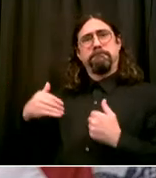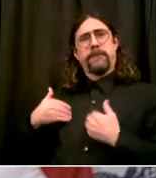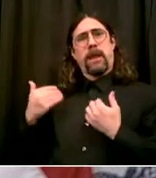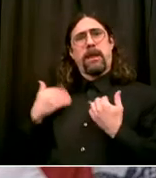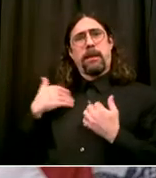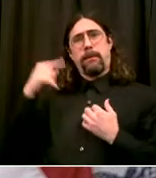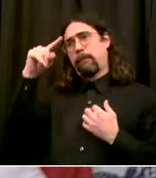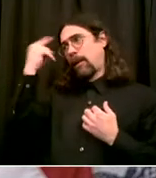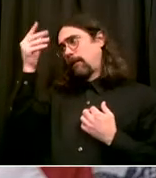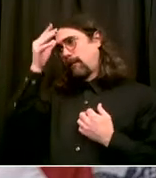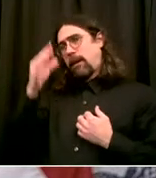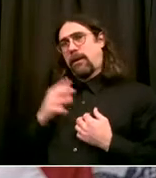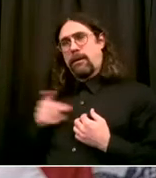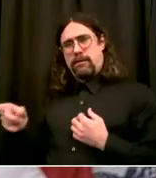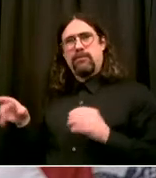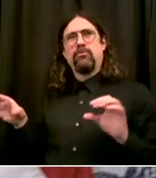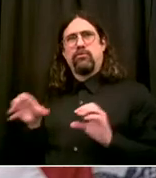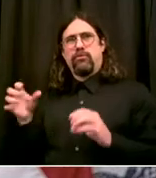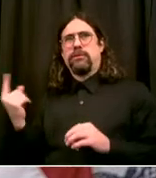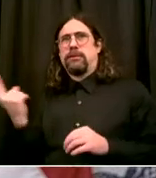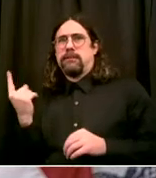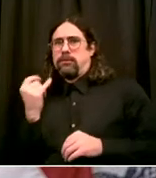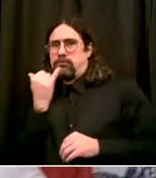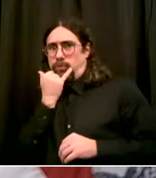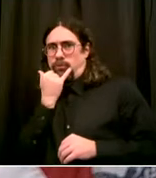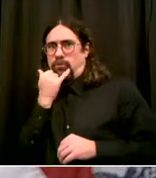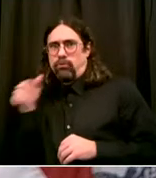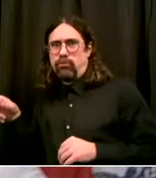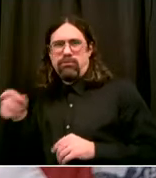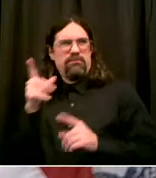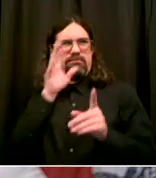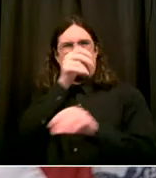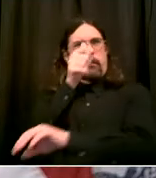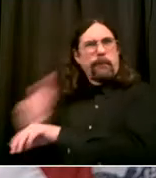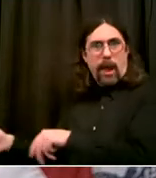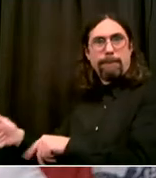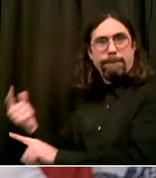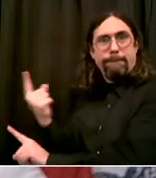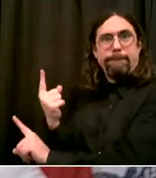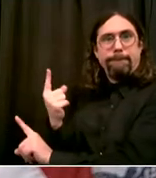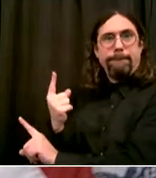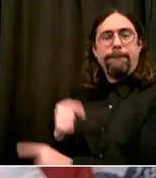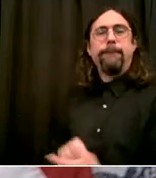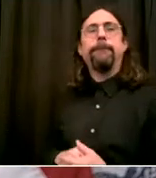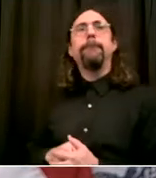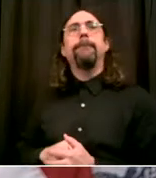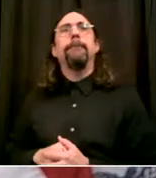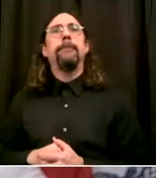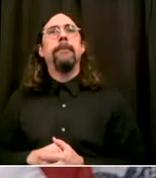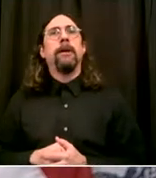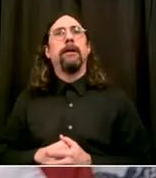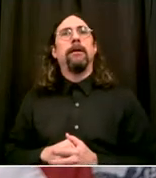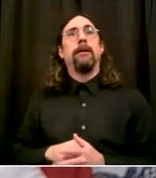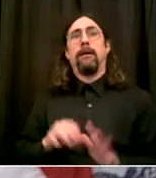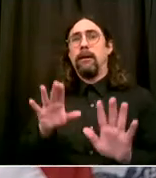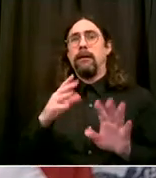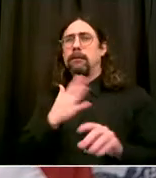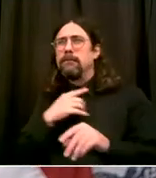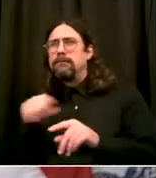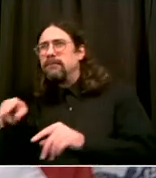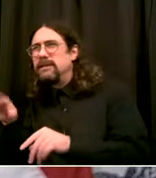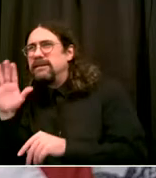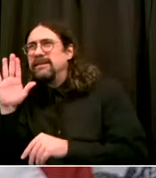and disrespected throughout his life. And it's not fair, and it's not right, and it has to end. But it's also just, it's